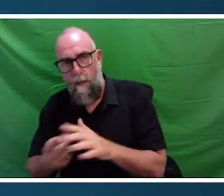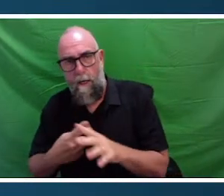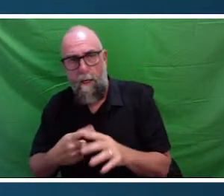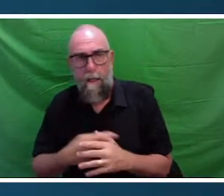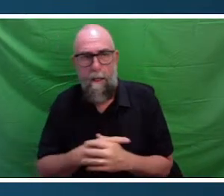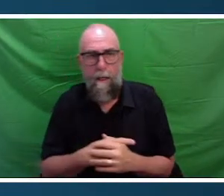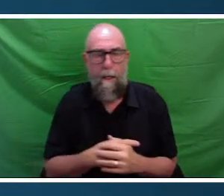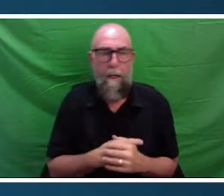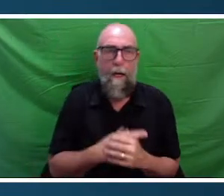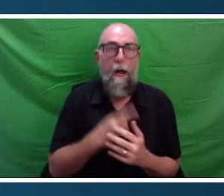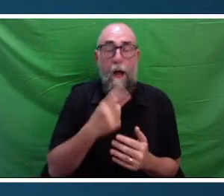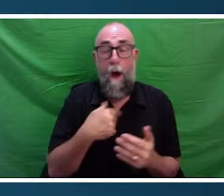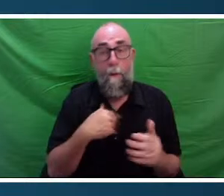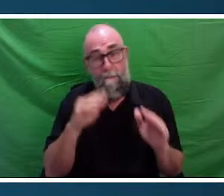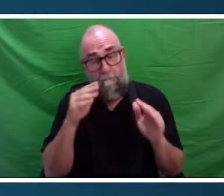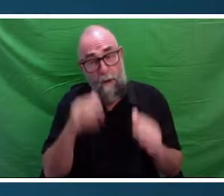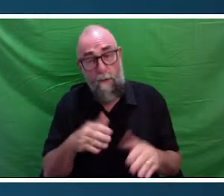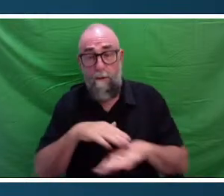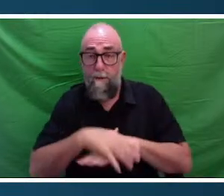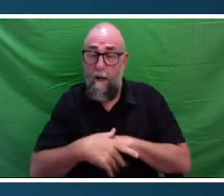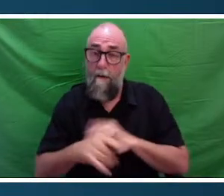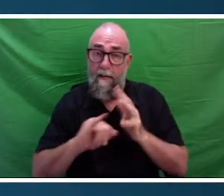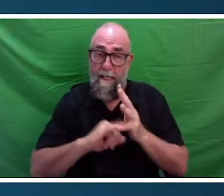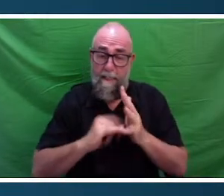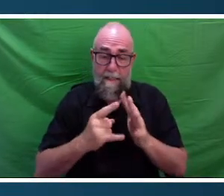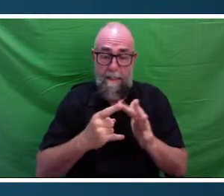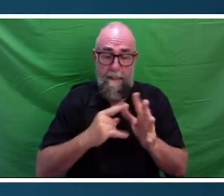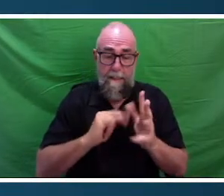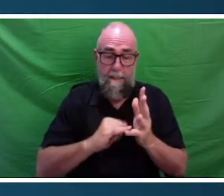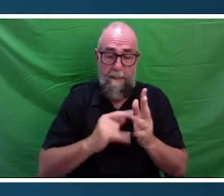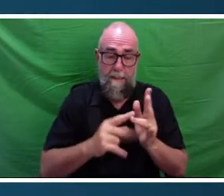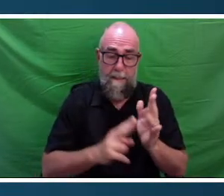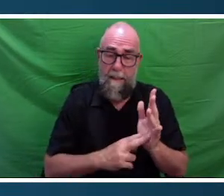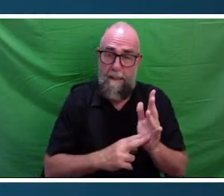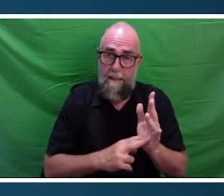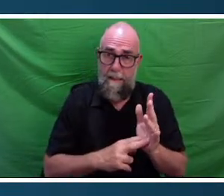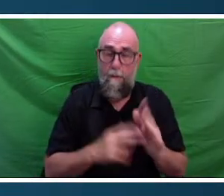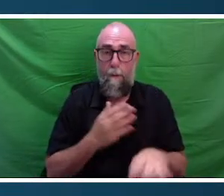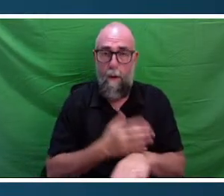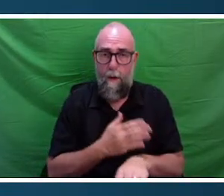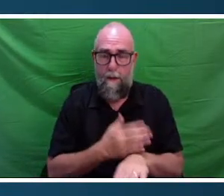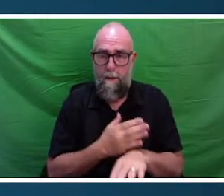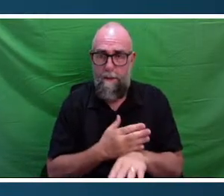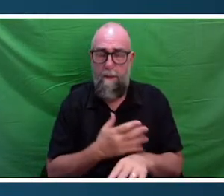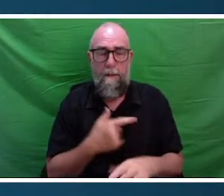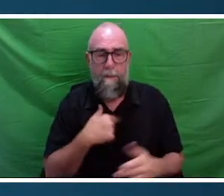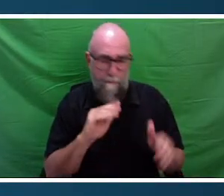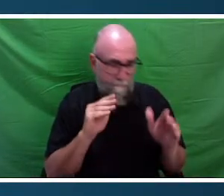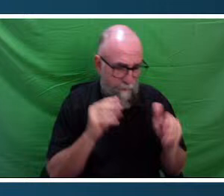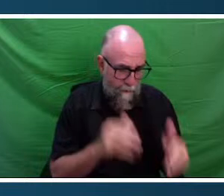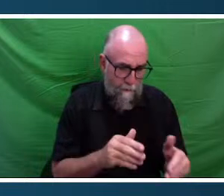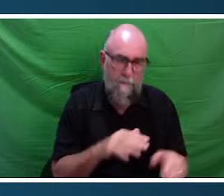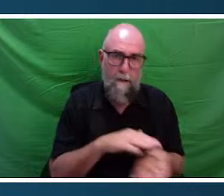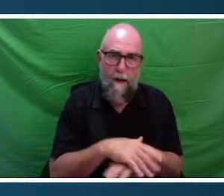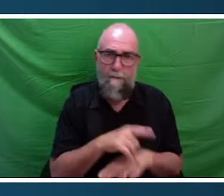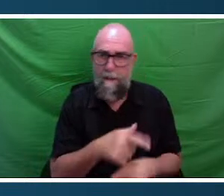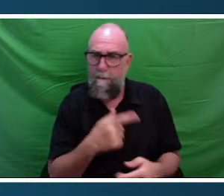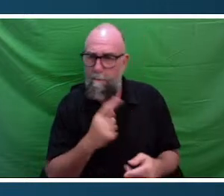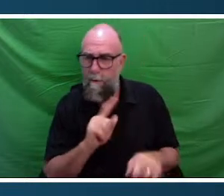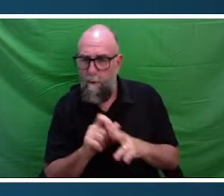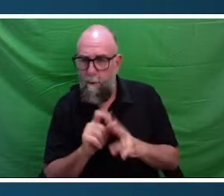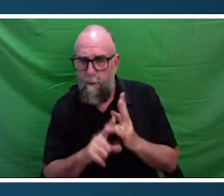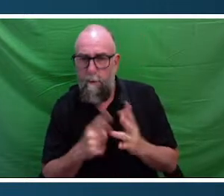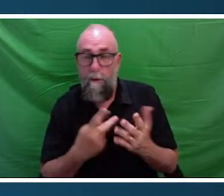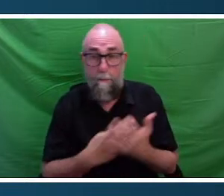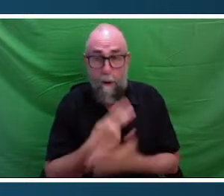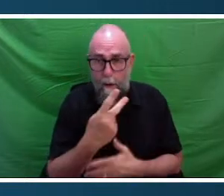workers in an earlier report. So we can compare this breakdown with what we've collected in that study. And interestingly, we do find that if you